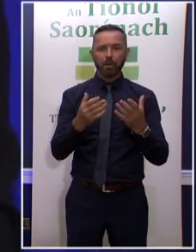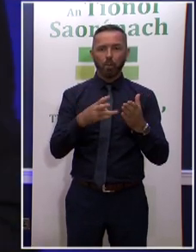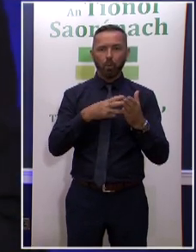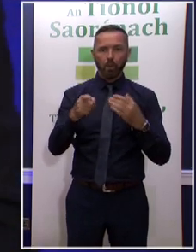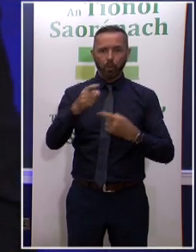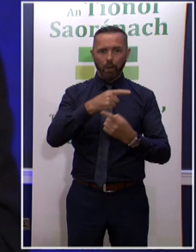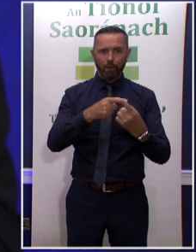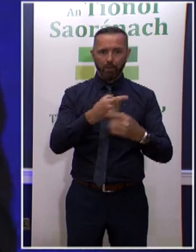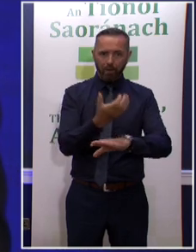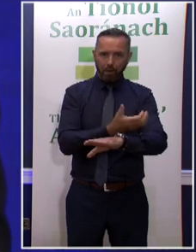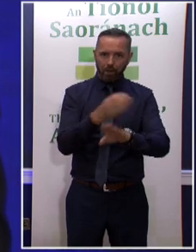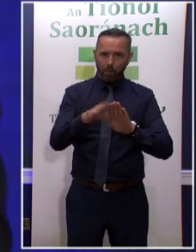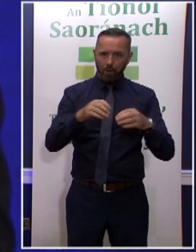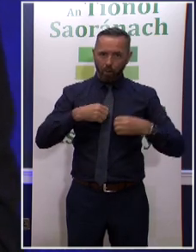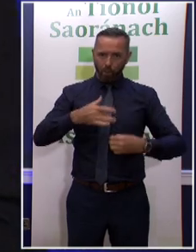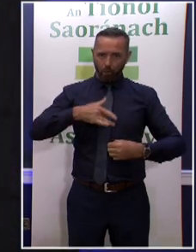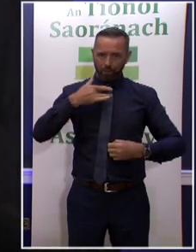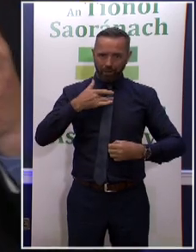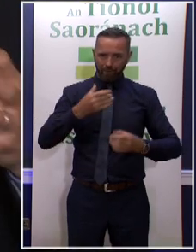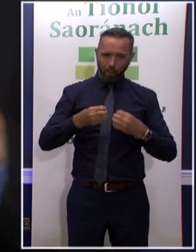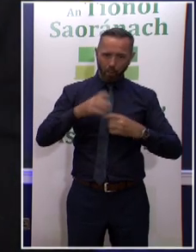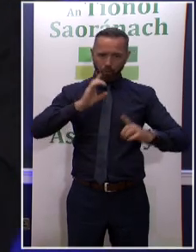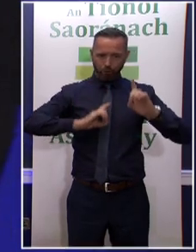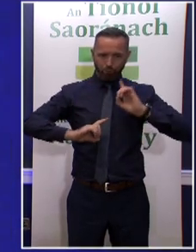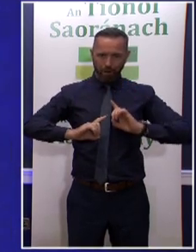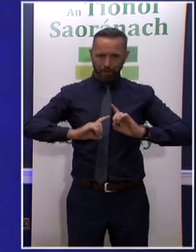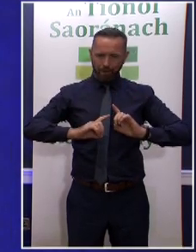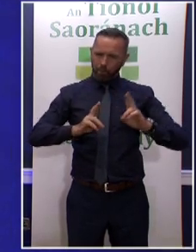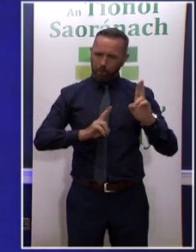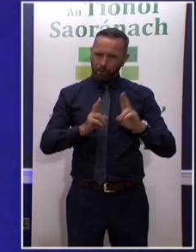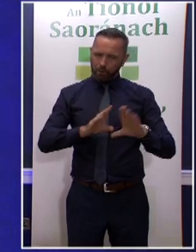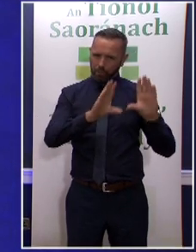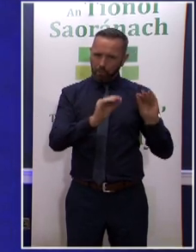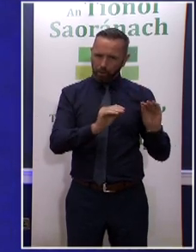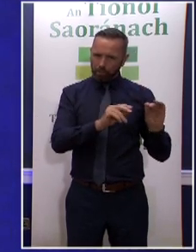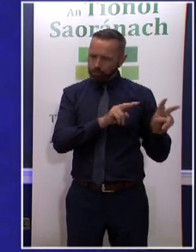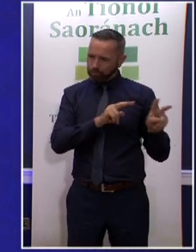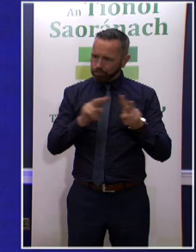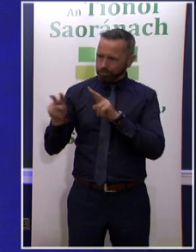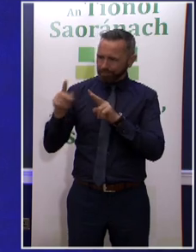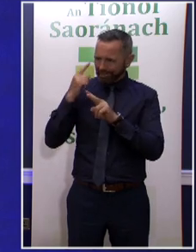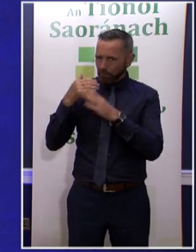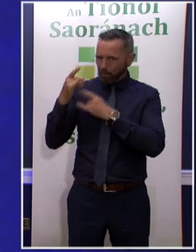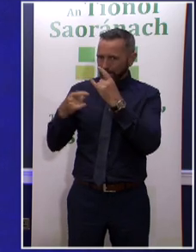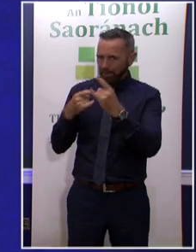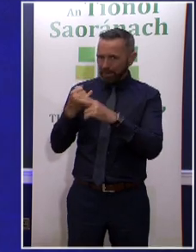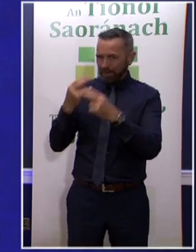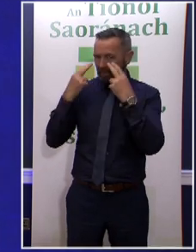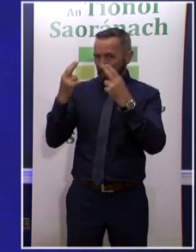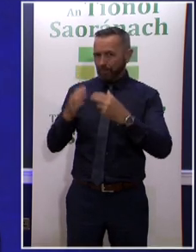on with our own dramas in our own lives, but we can always take time out to take a look at what's going on in